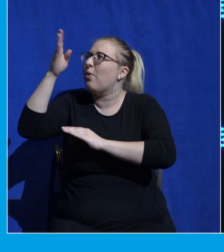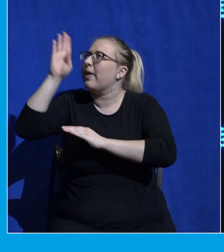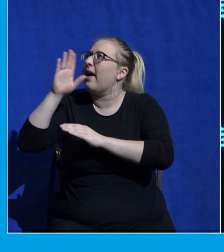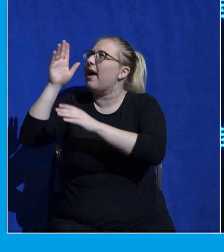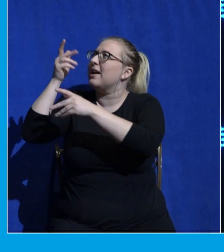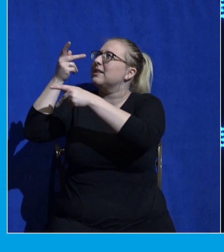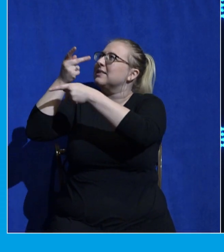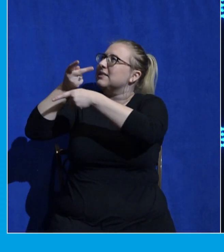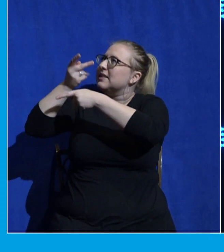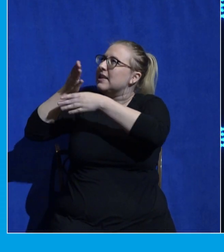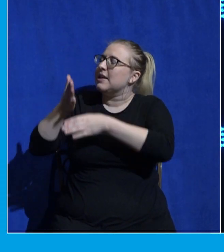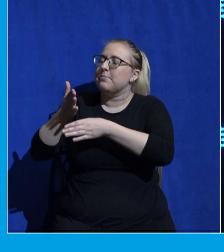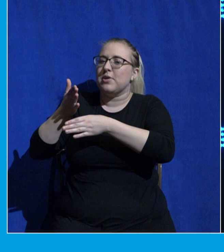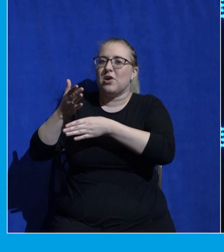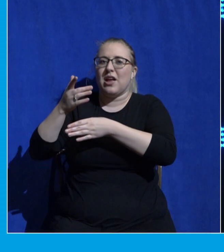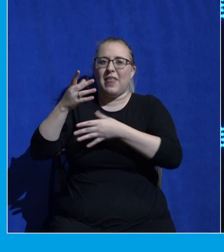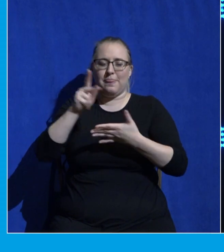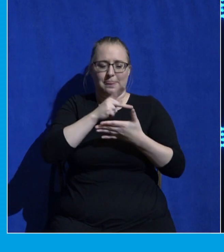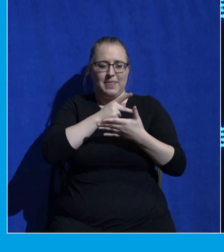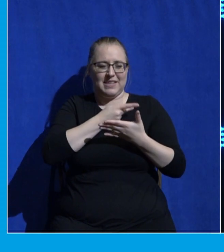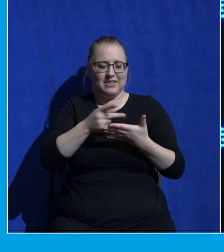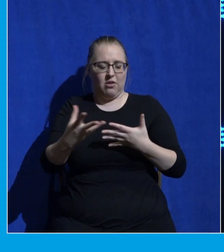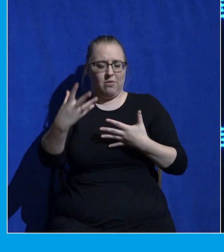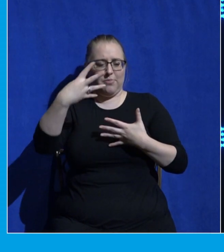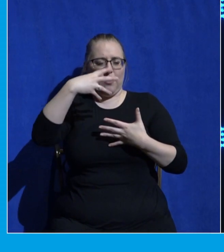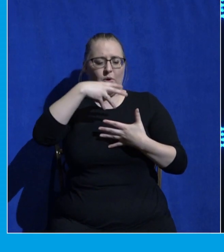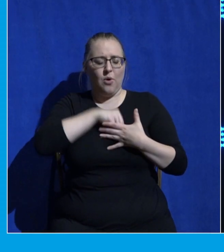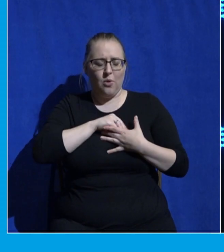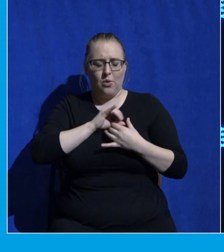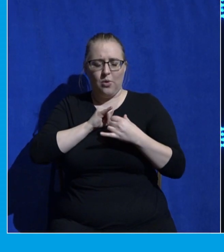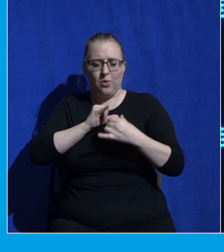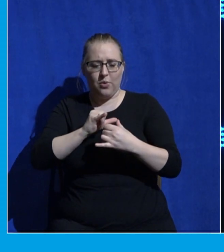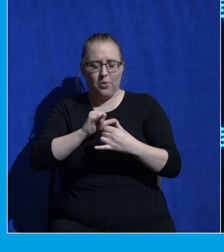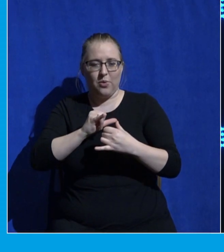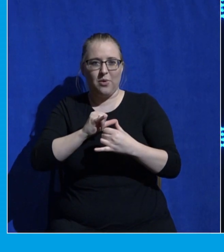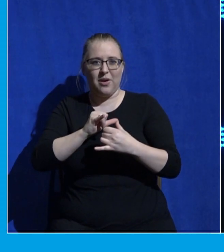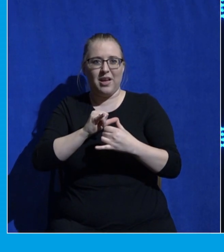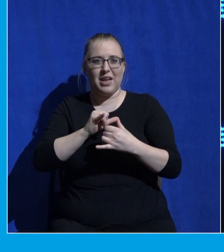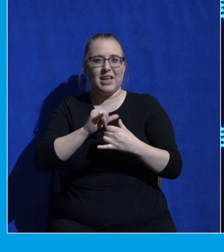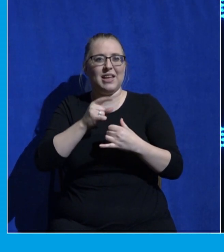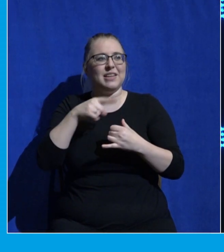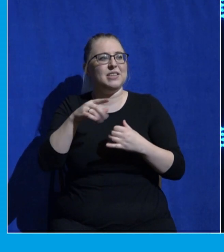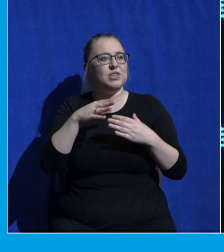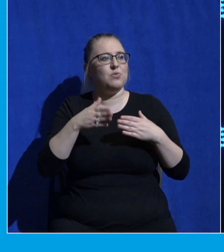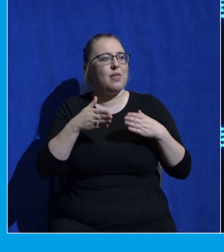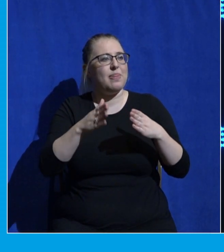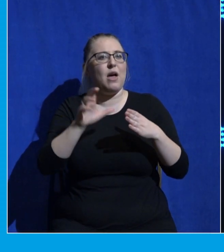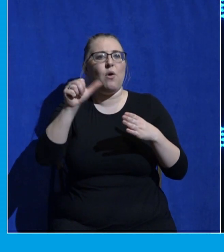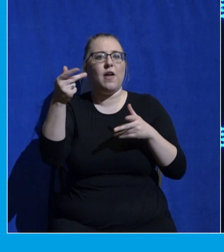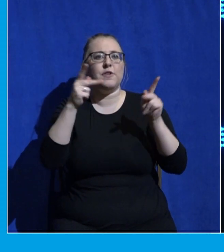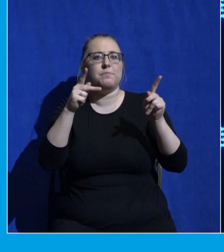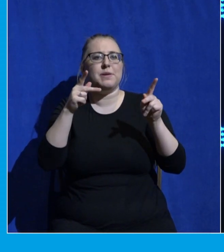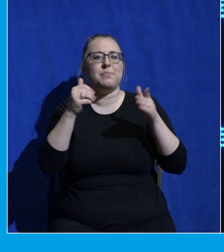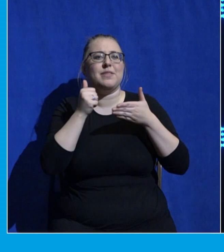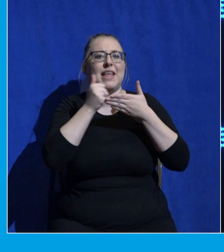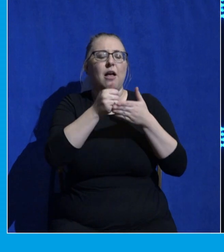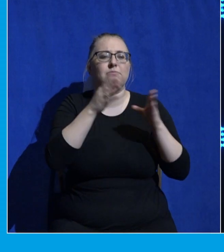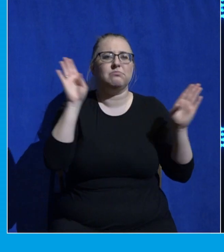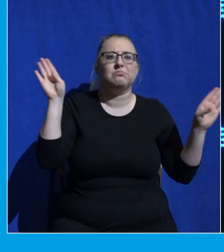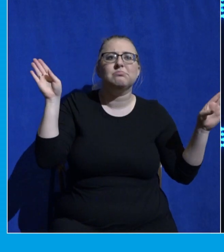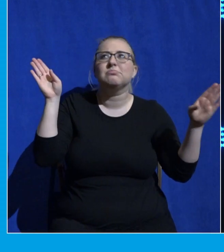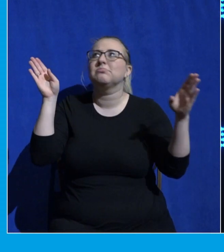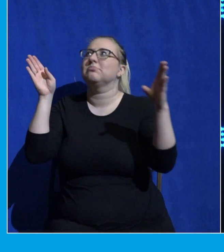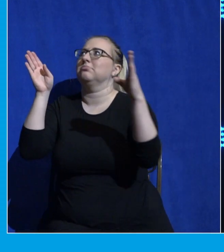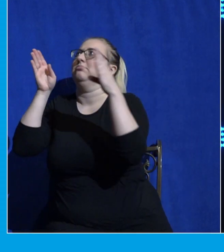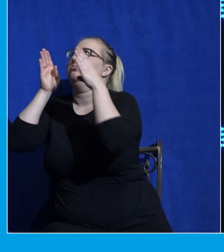you allow his people to direct your gaze. So similar to what I was doing with my son, I got down and I spoke to him and I